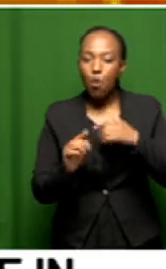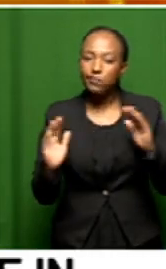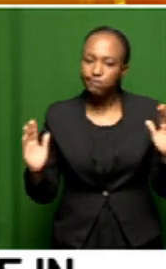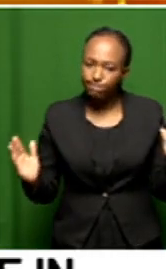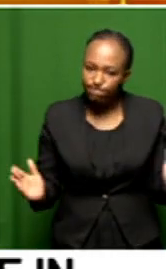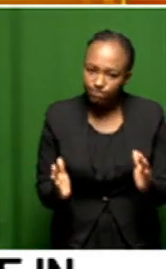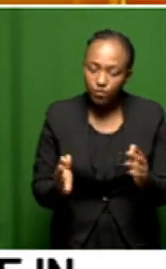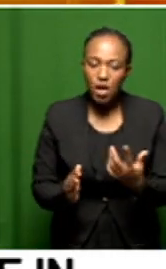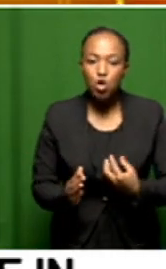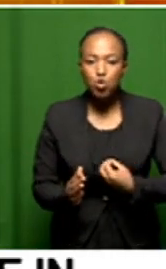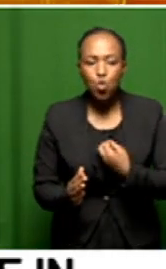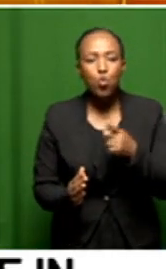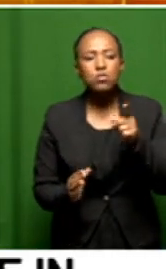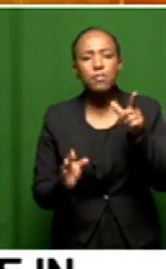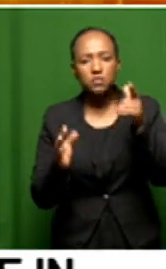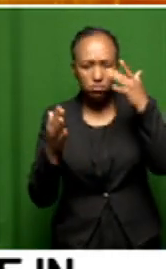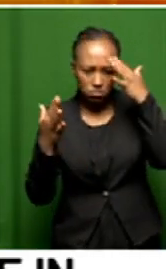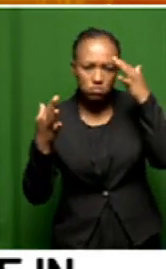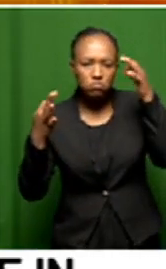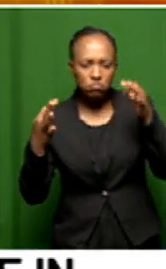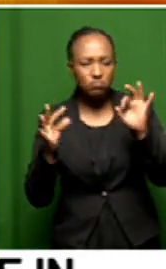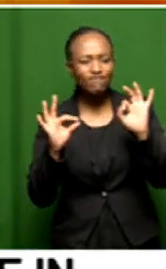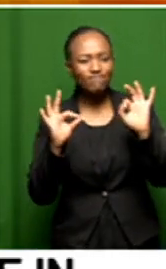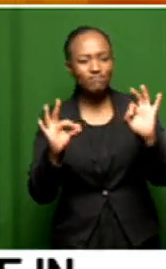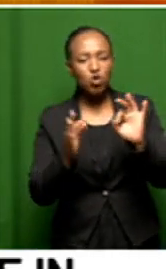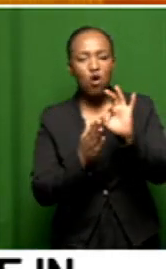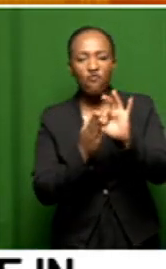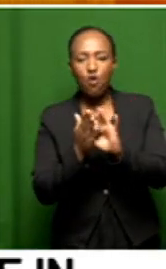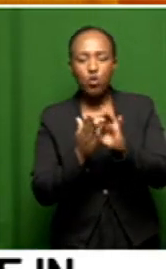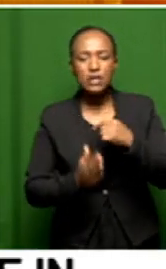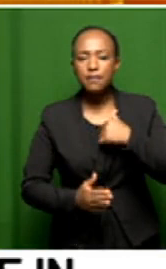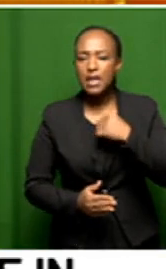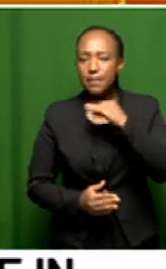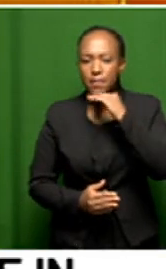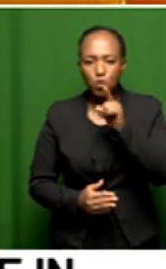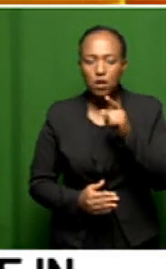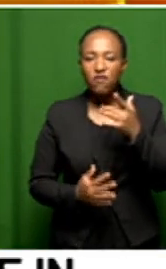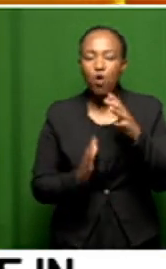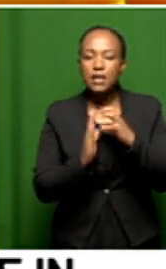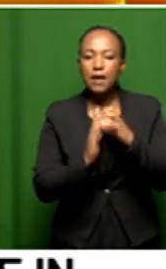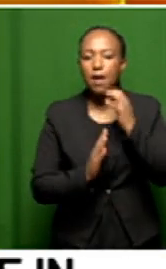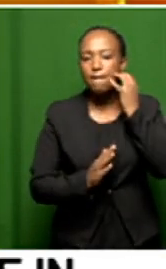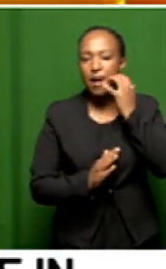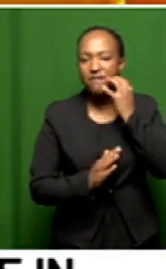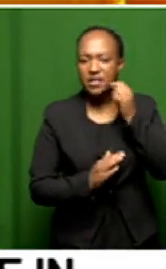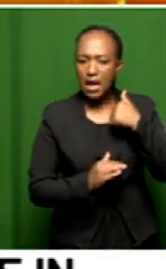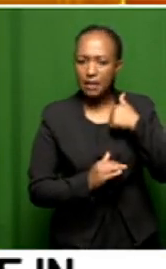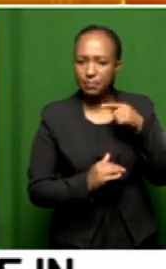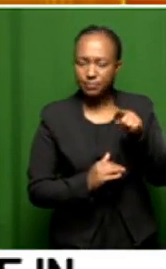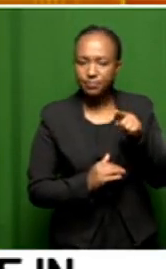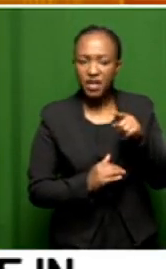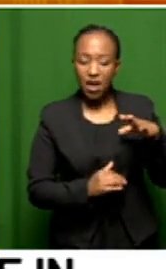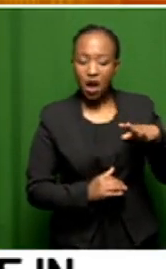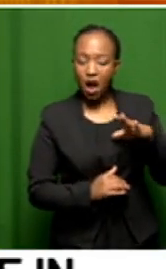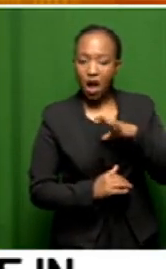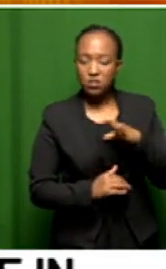make informed votes, informed voting. How do I mean? For example, if I at Braamfontein and there's a